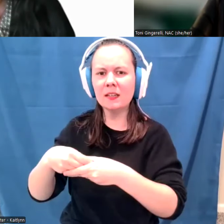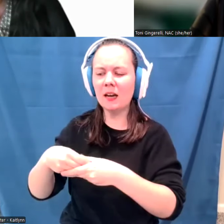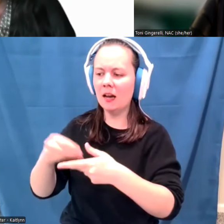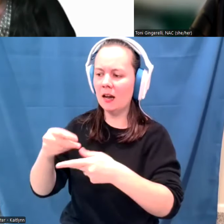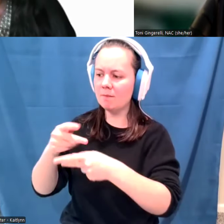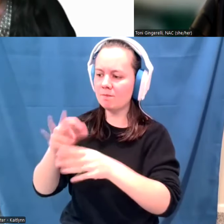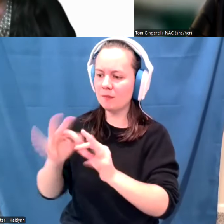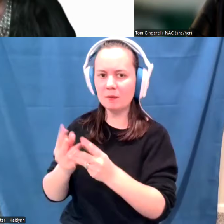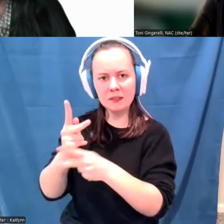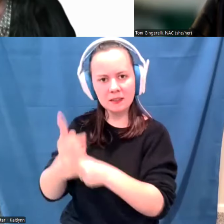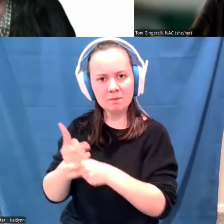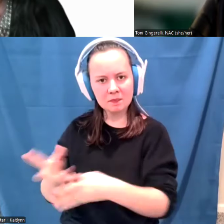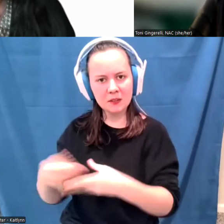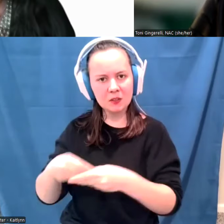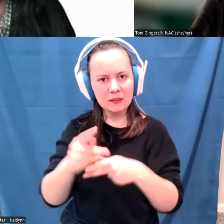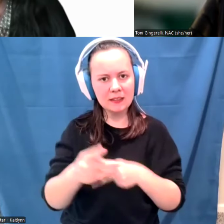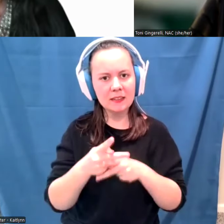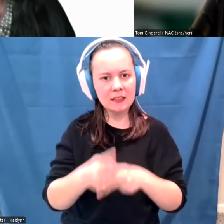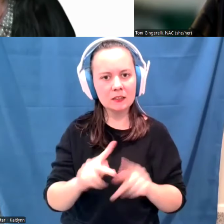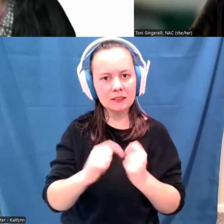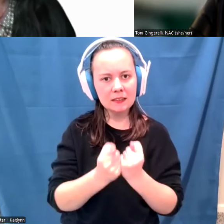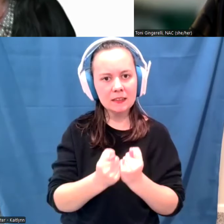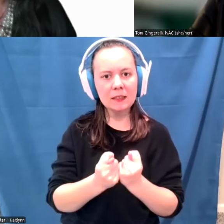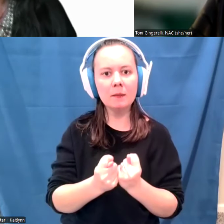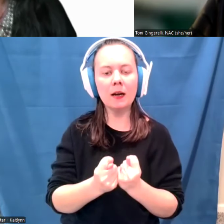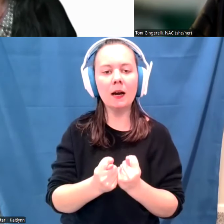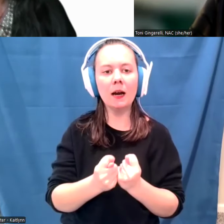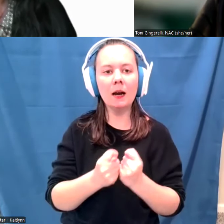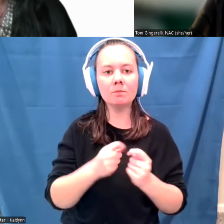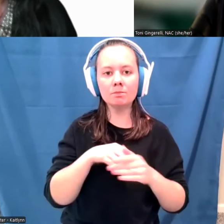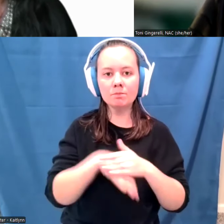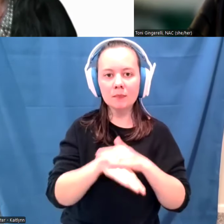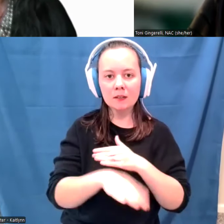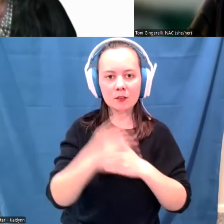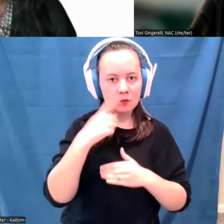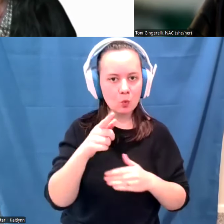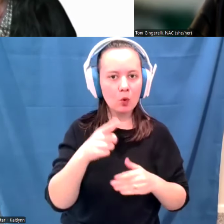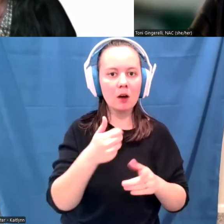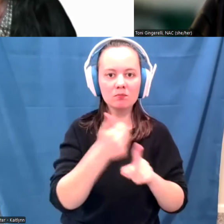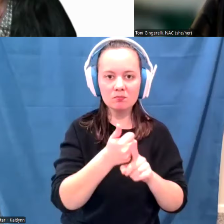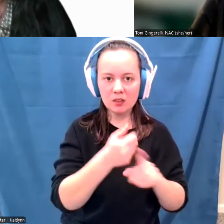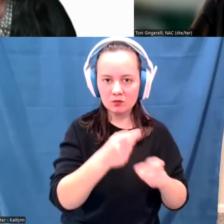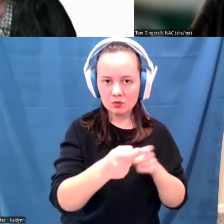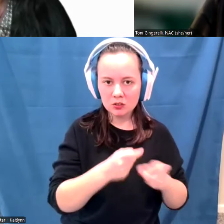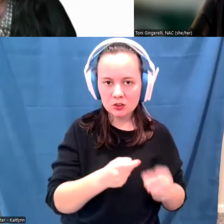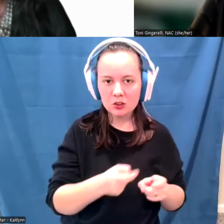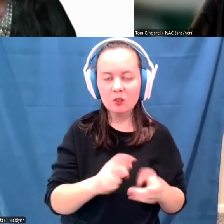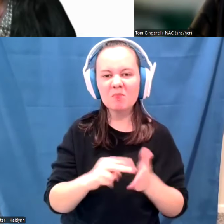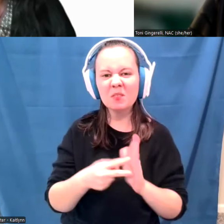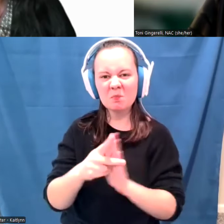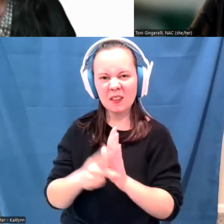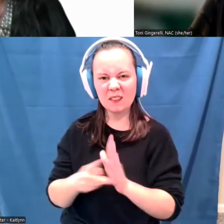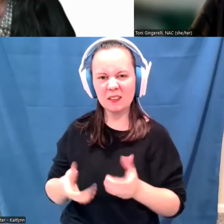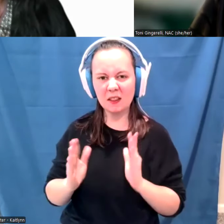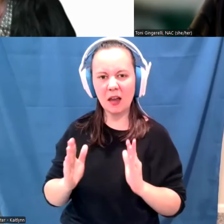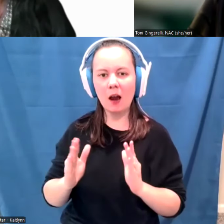teams. Expanding access to self-direction. So that's policies that empower individuals